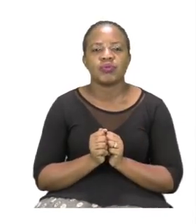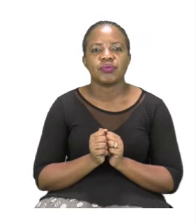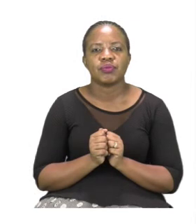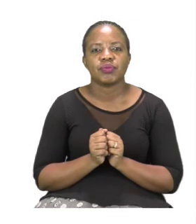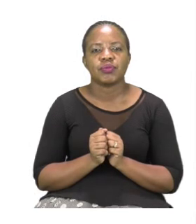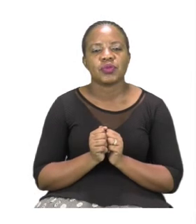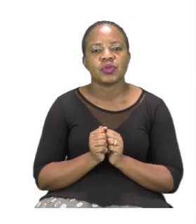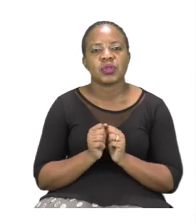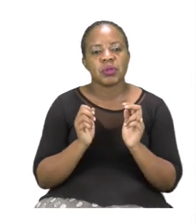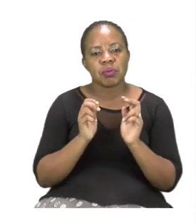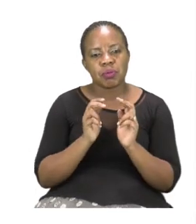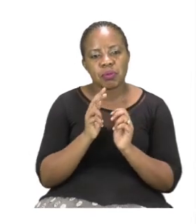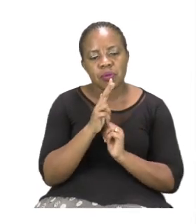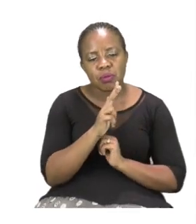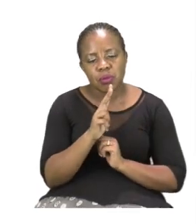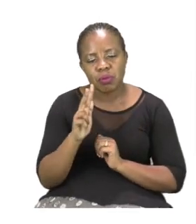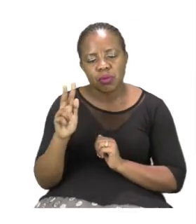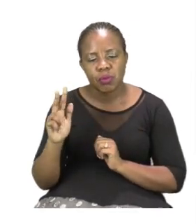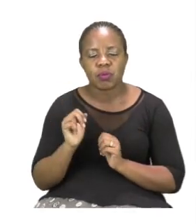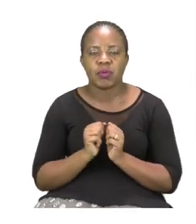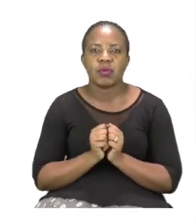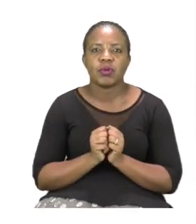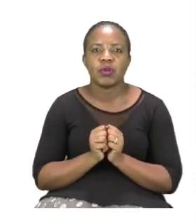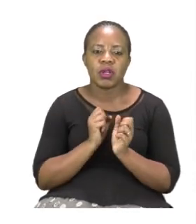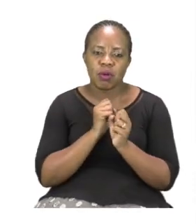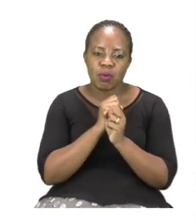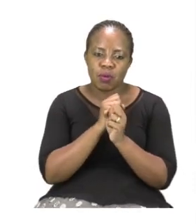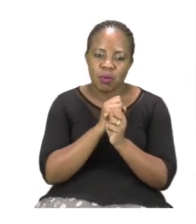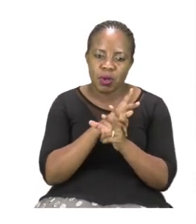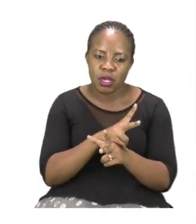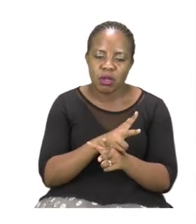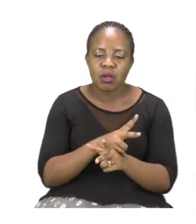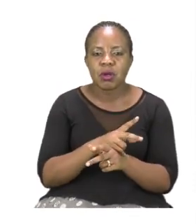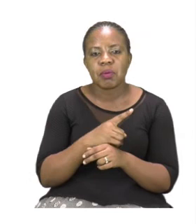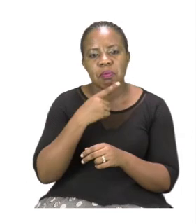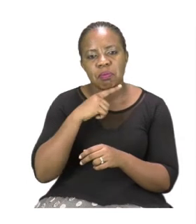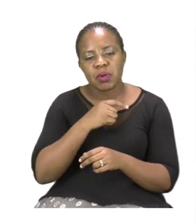and heroines, and the equal rights for everyone.